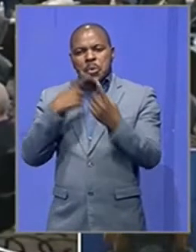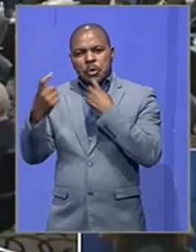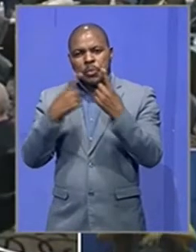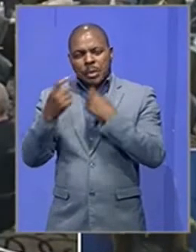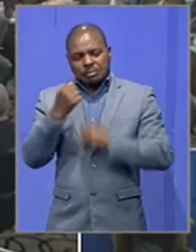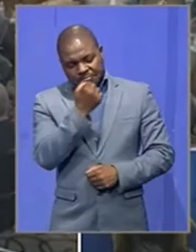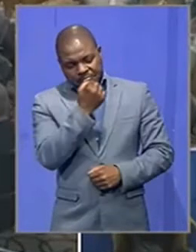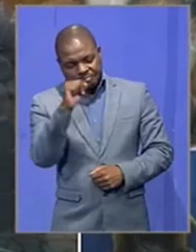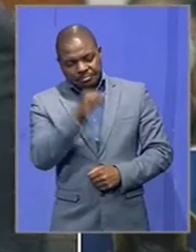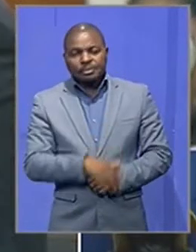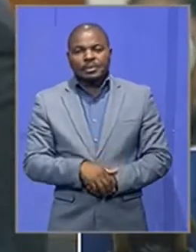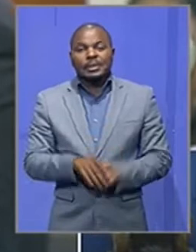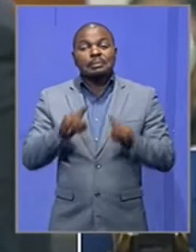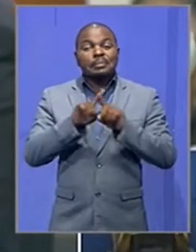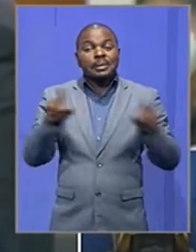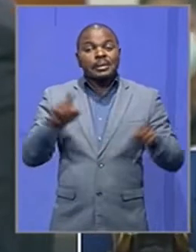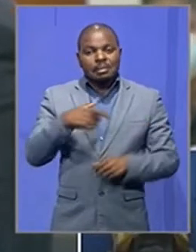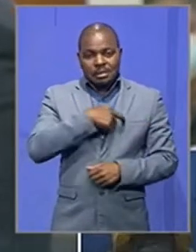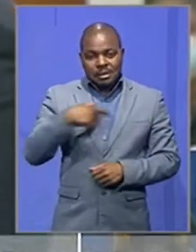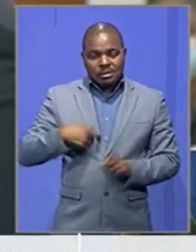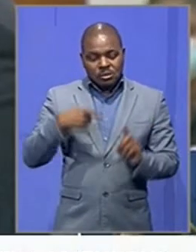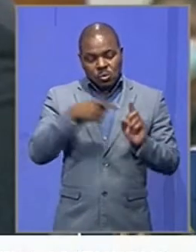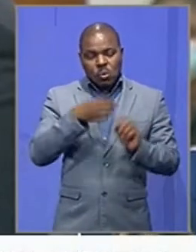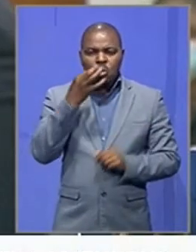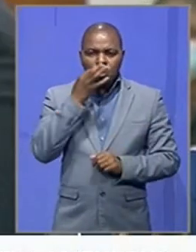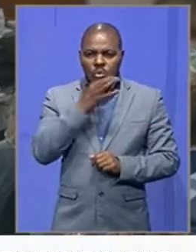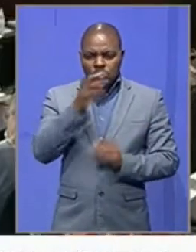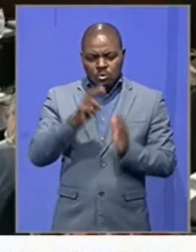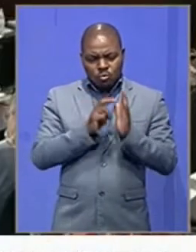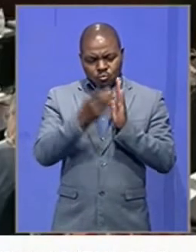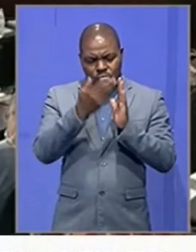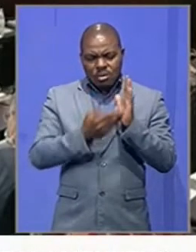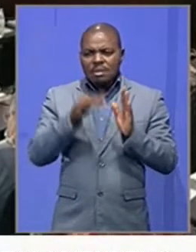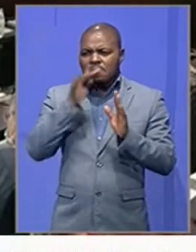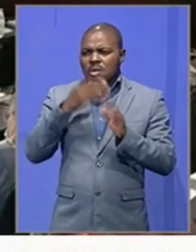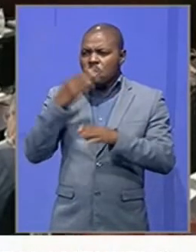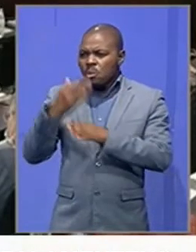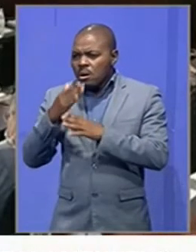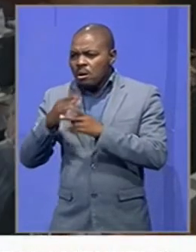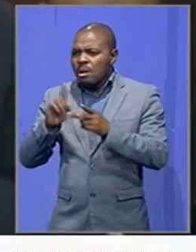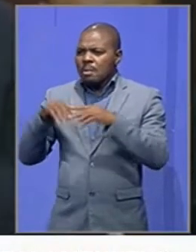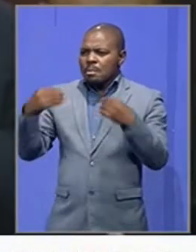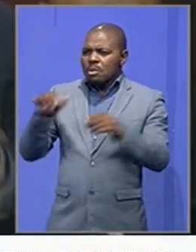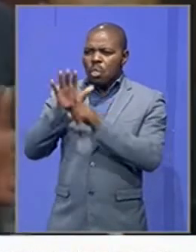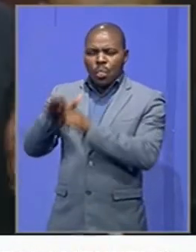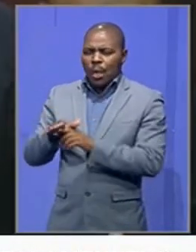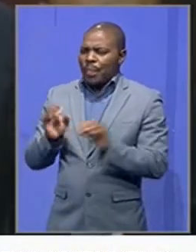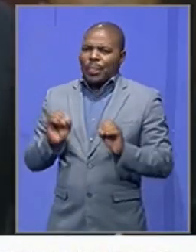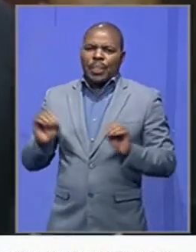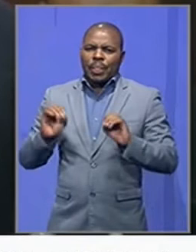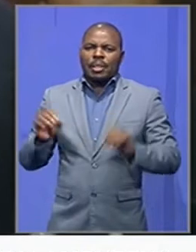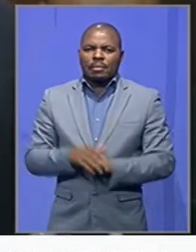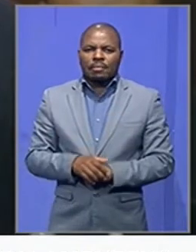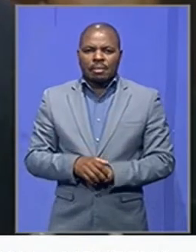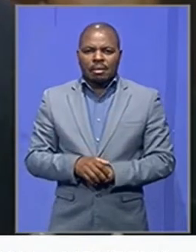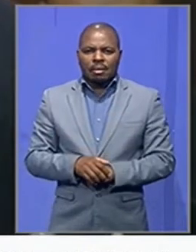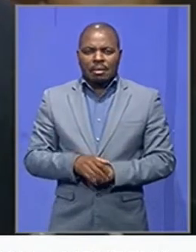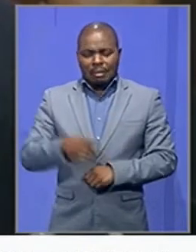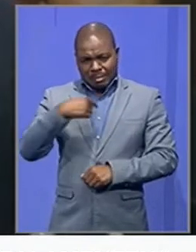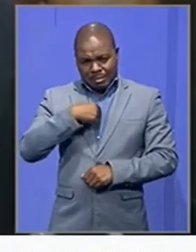kgotlatshekelo. Le fa go le jalo Mopresidente a re melawana ya ga jaana ga e gatelele ditiro le dikgwebo. I want to see the state